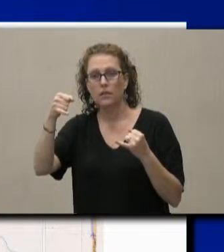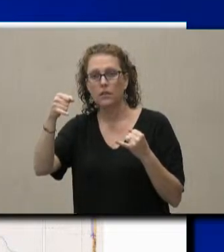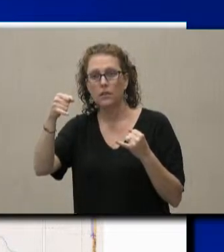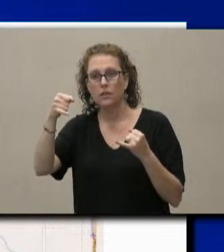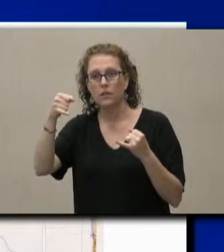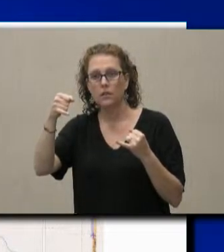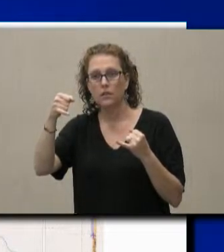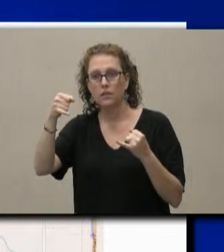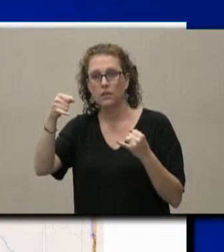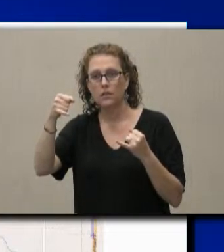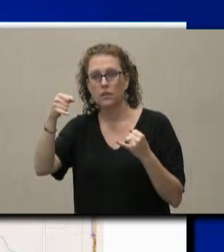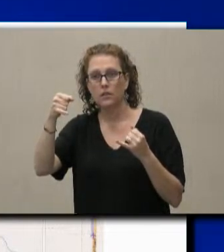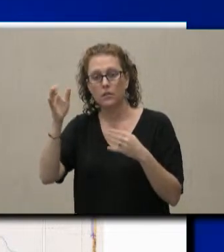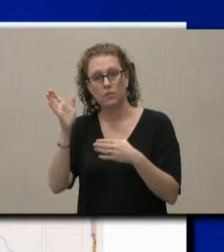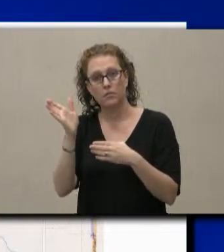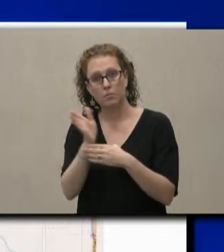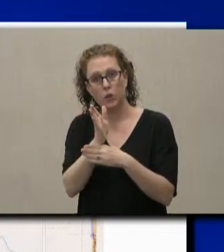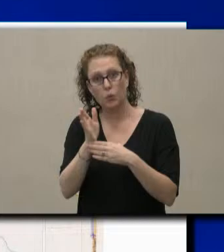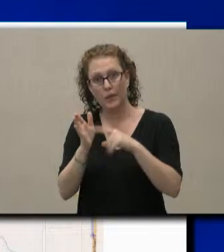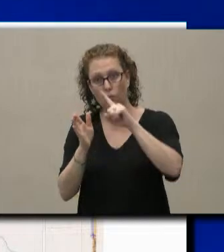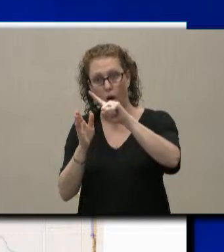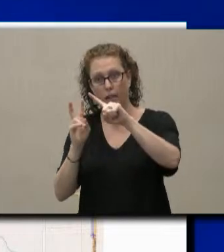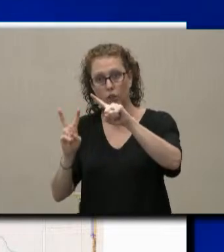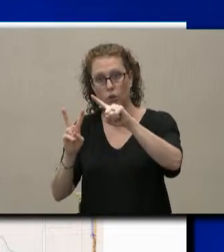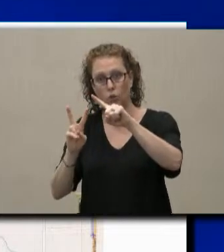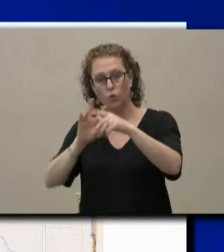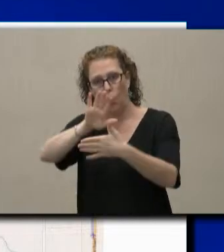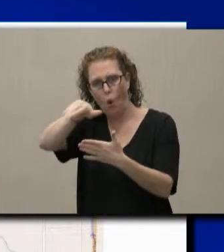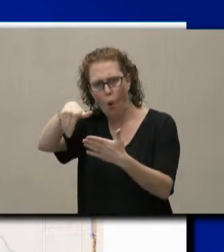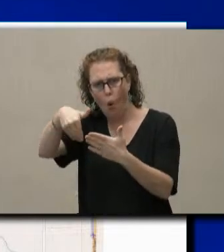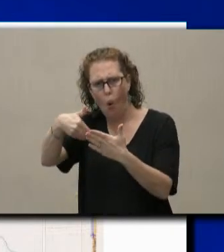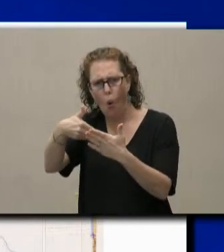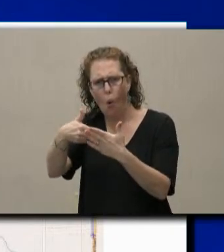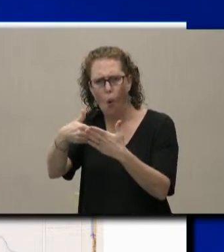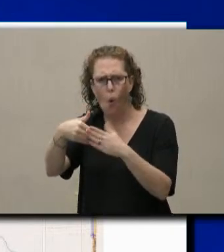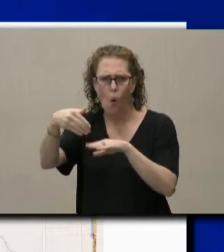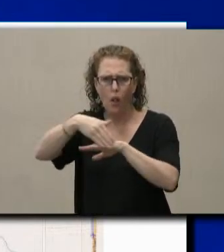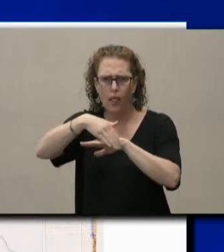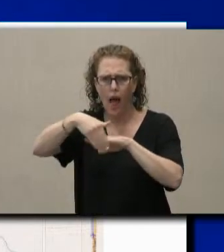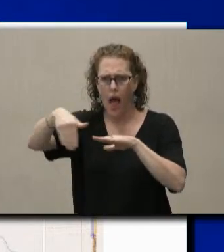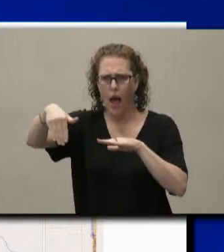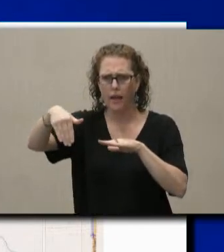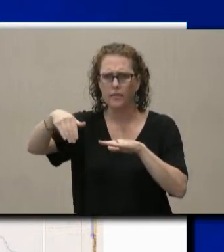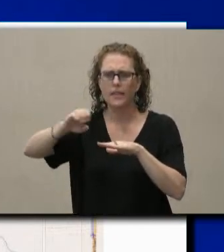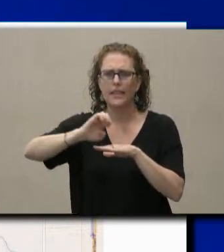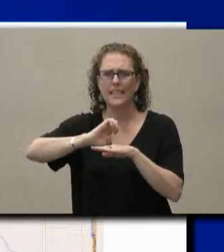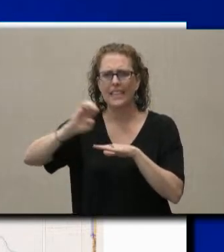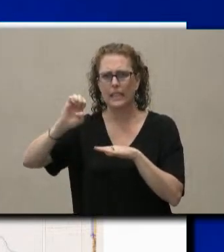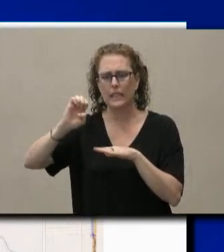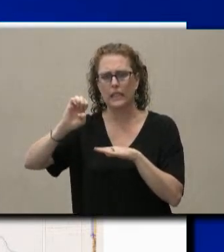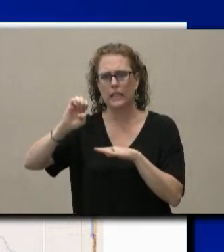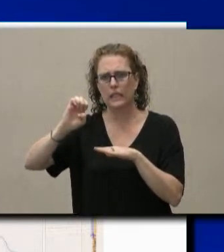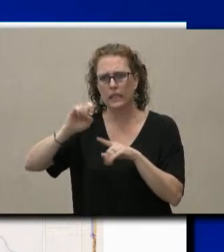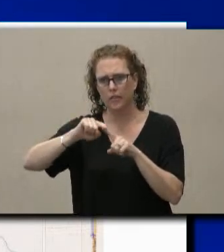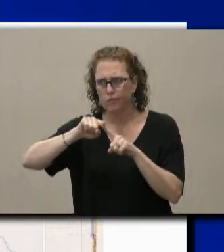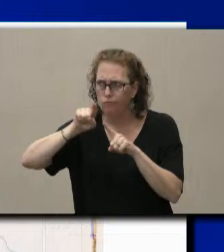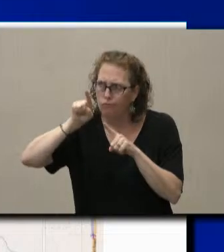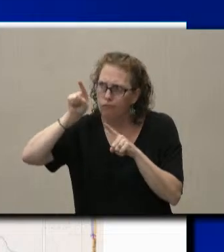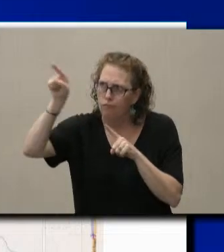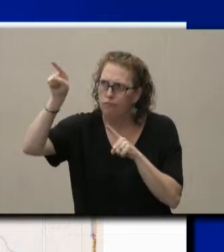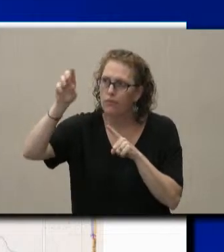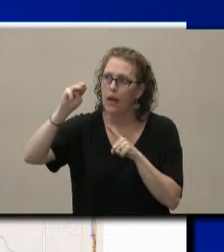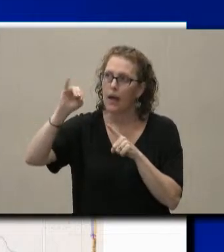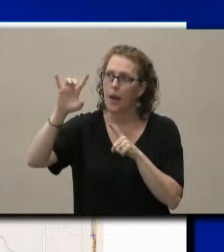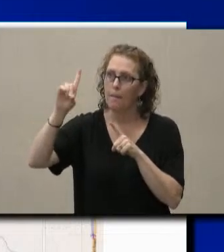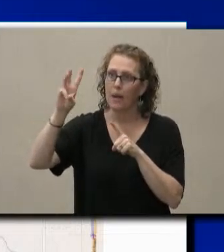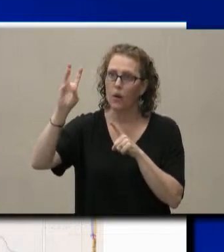between districts 1 and 2 all the way eastward up to Midway Road. And so that's